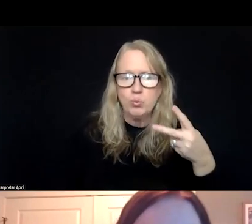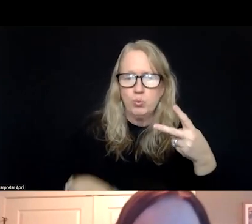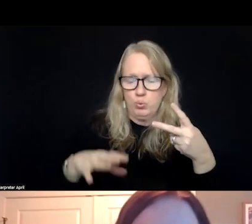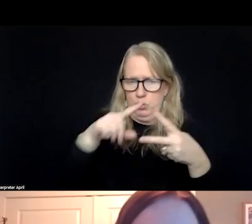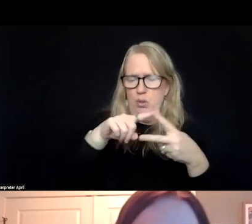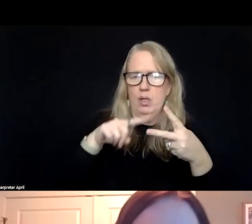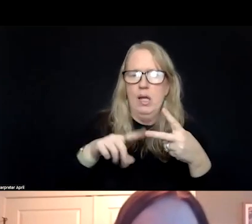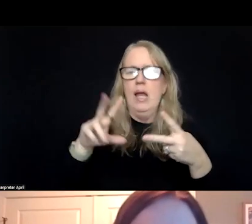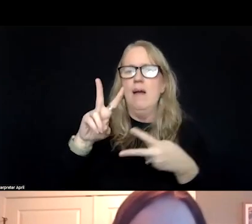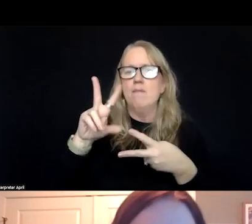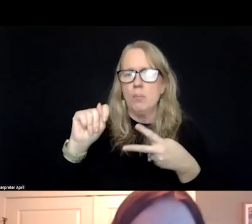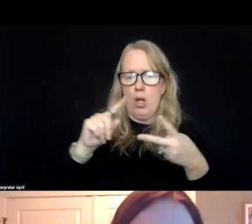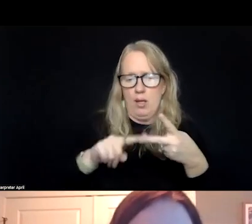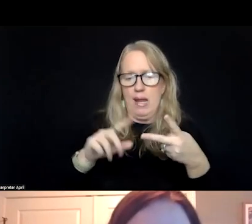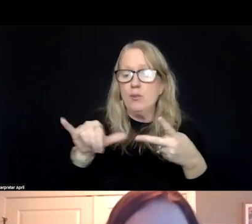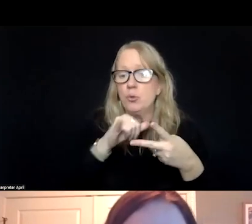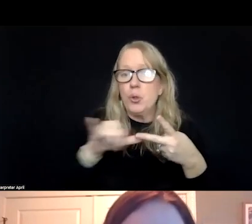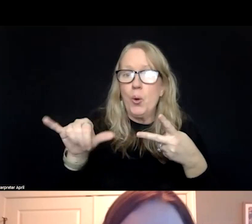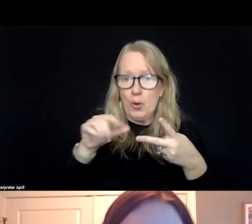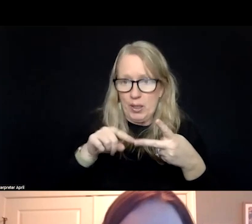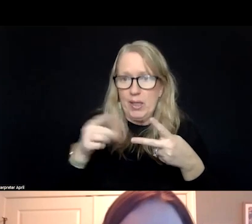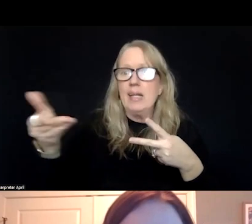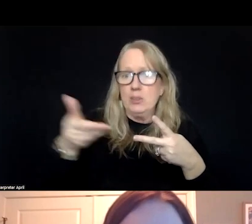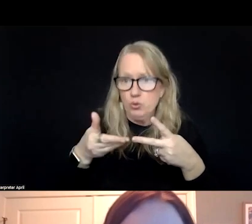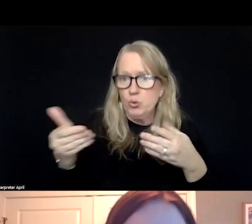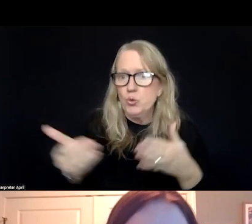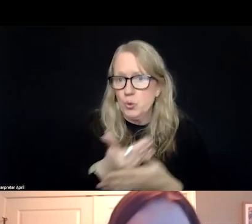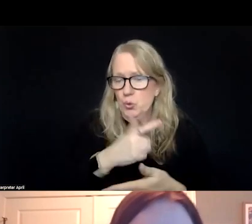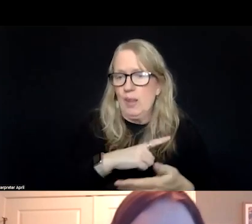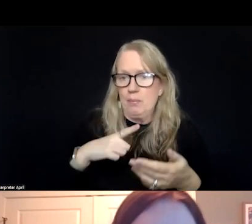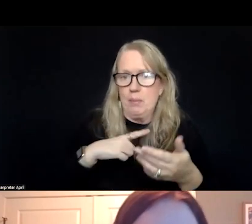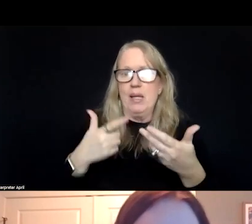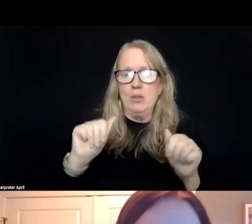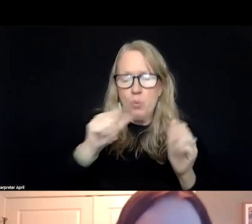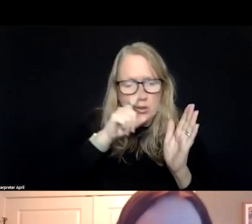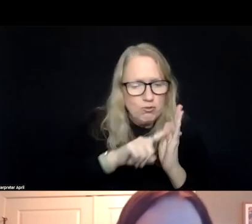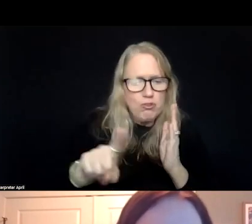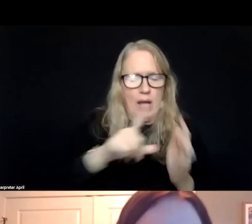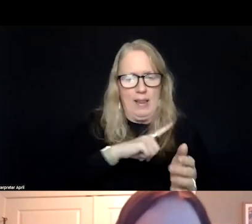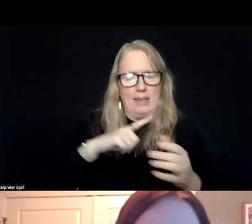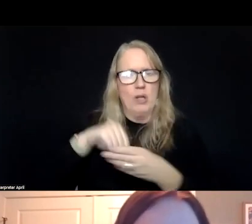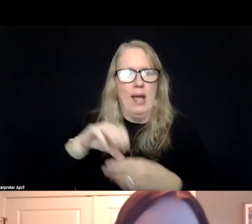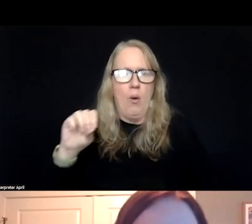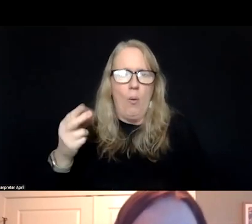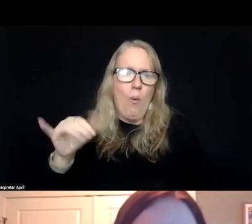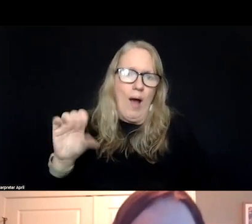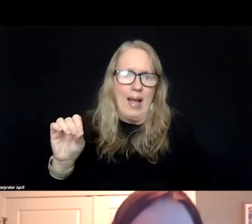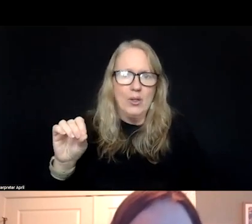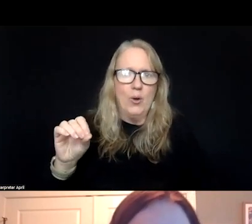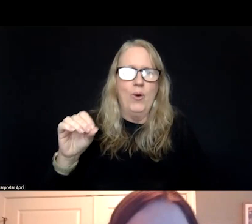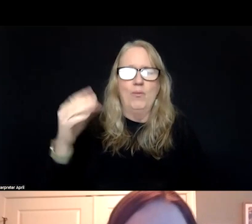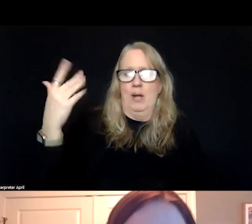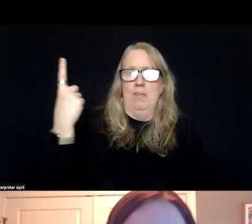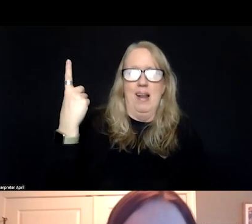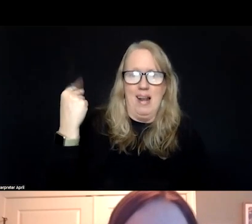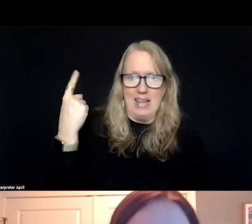both Vermont and New York introduced. We also are tracking legislation in Ohio from last year